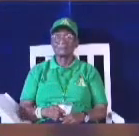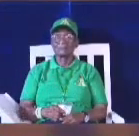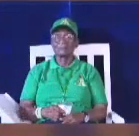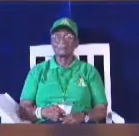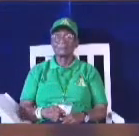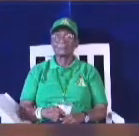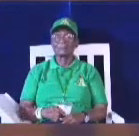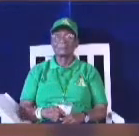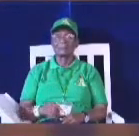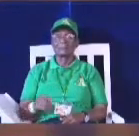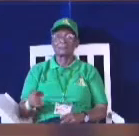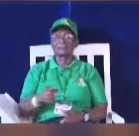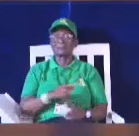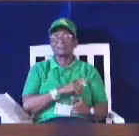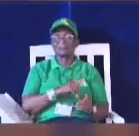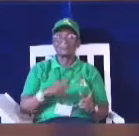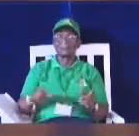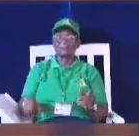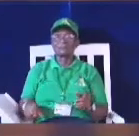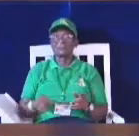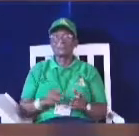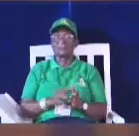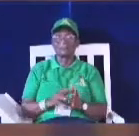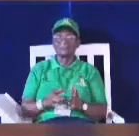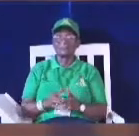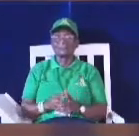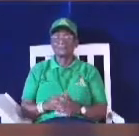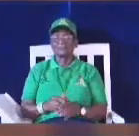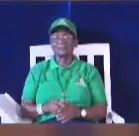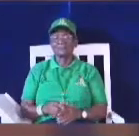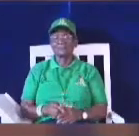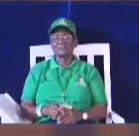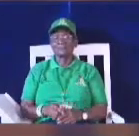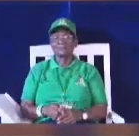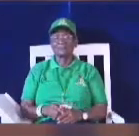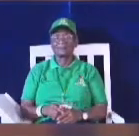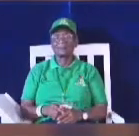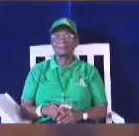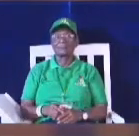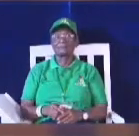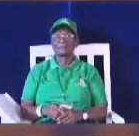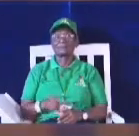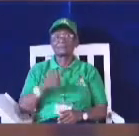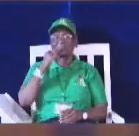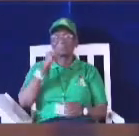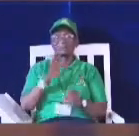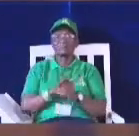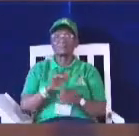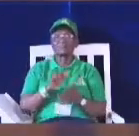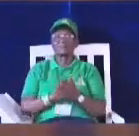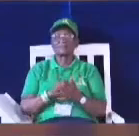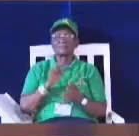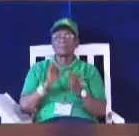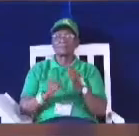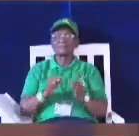The Lord Jesus Christ promised that if two of you shall agree